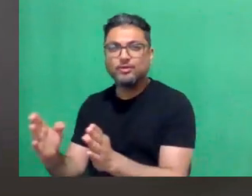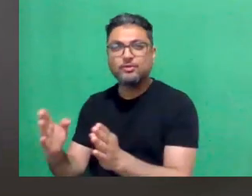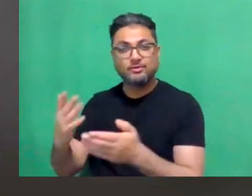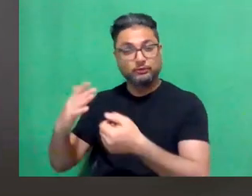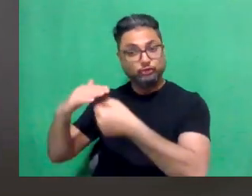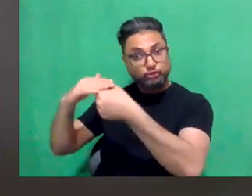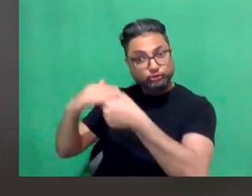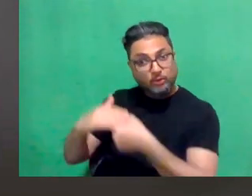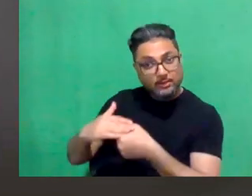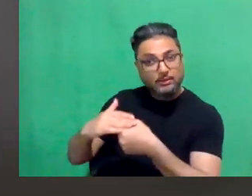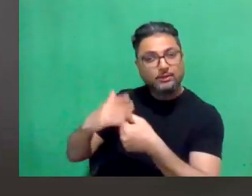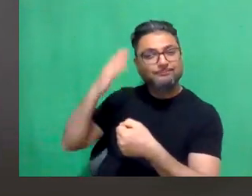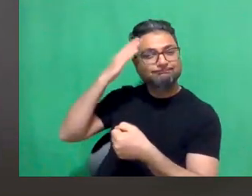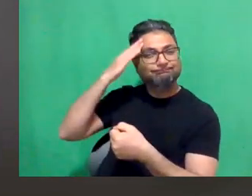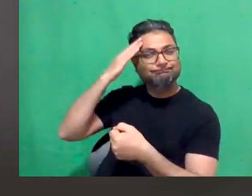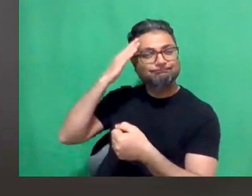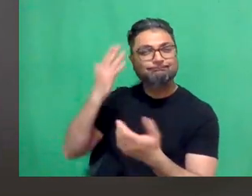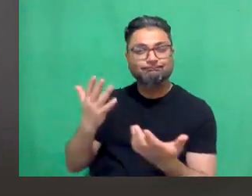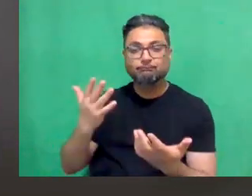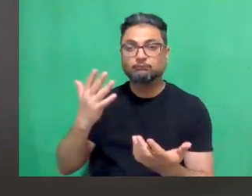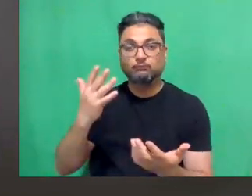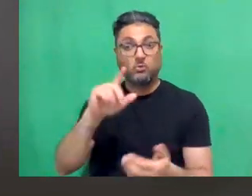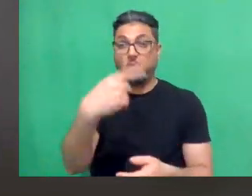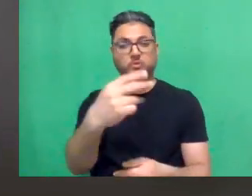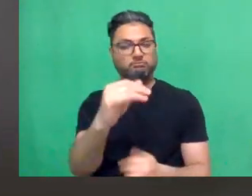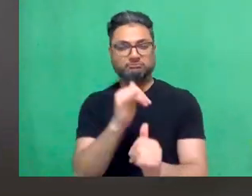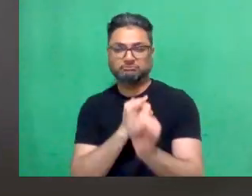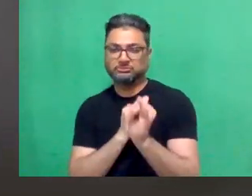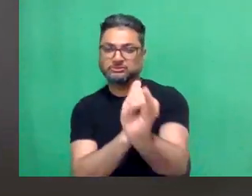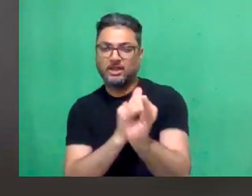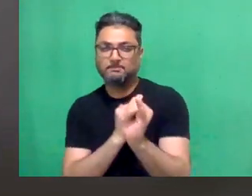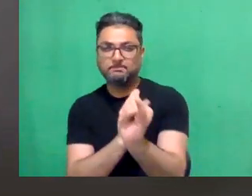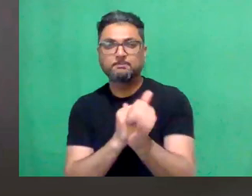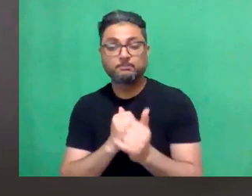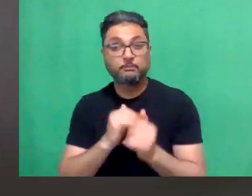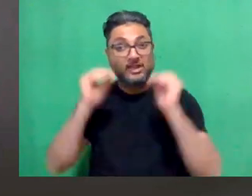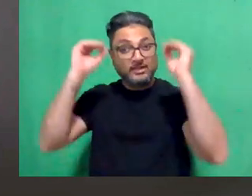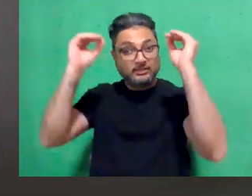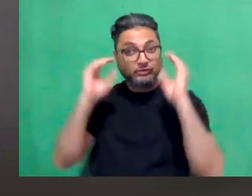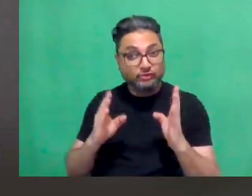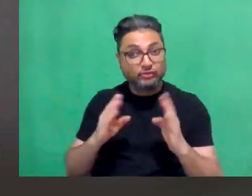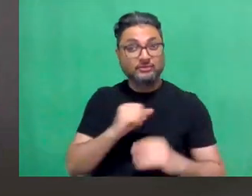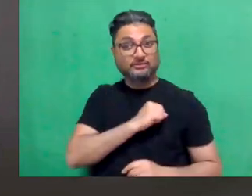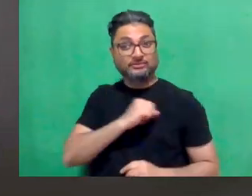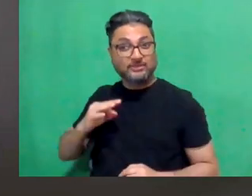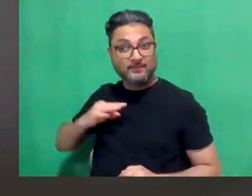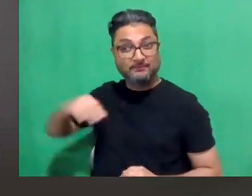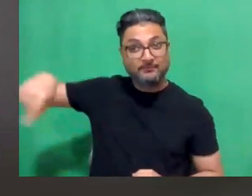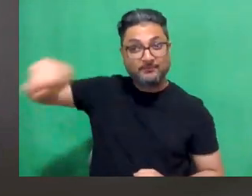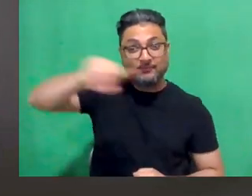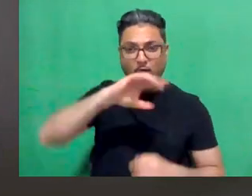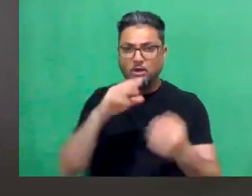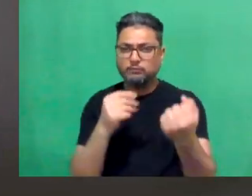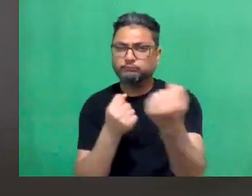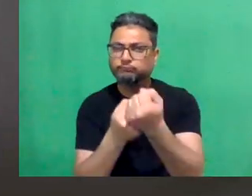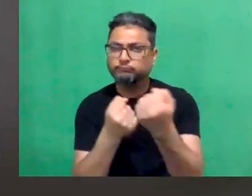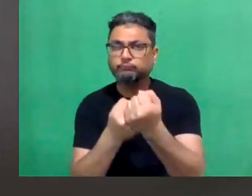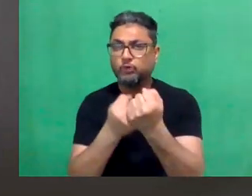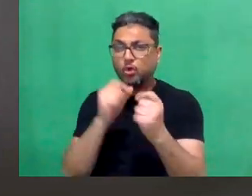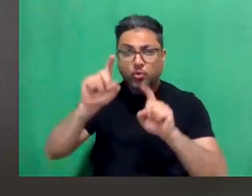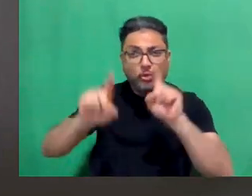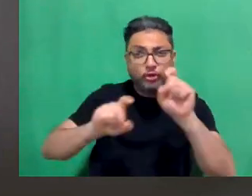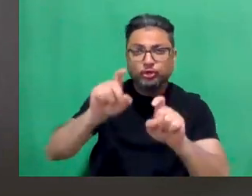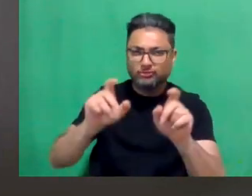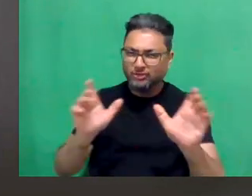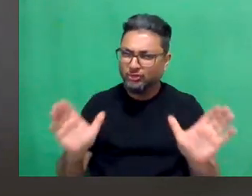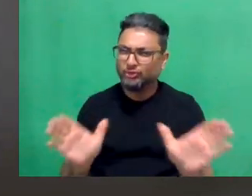you won't be doing it alone. Our faculty and support teams are here to help you. If you have questions or need support, I encourage you to reach out to your